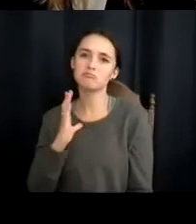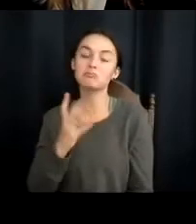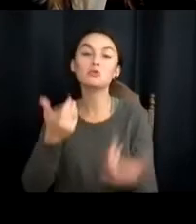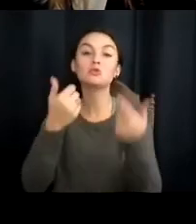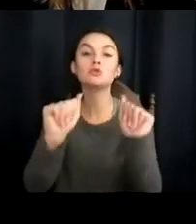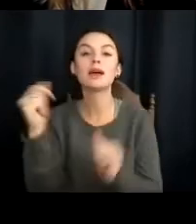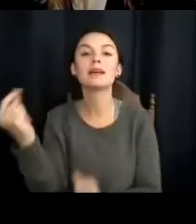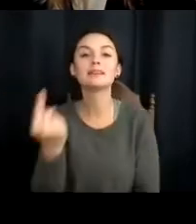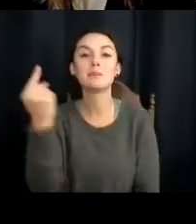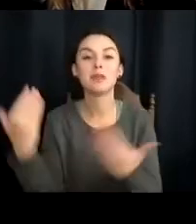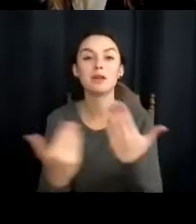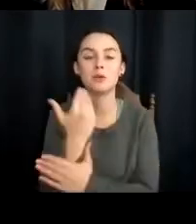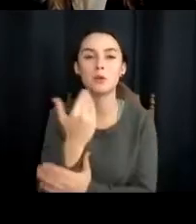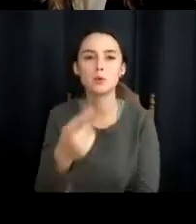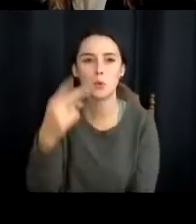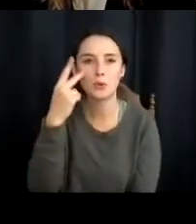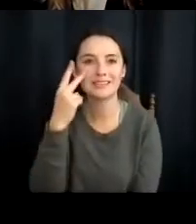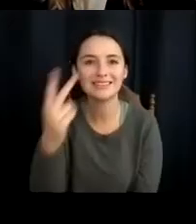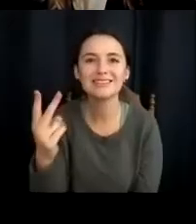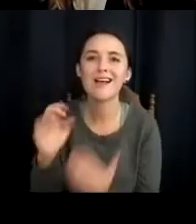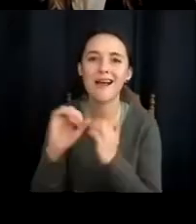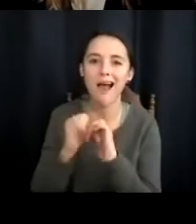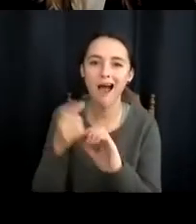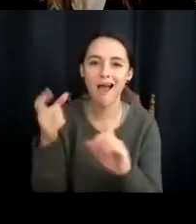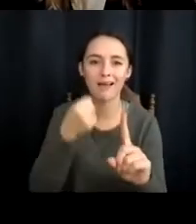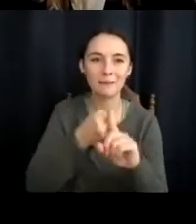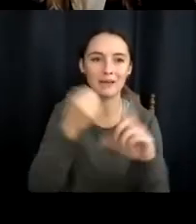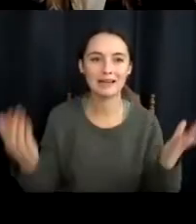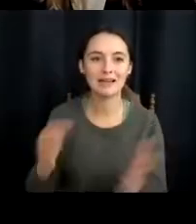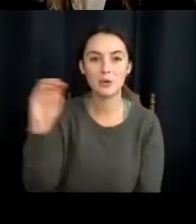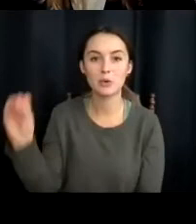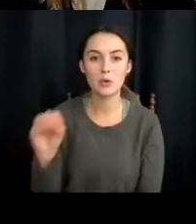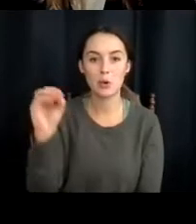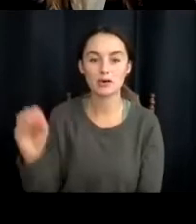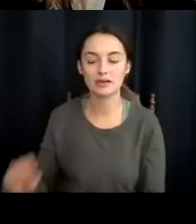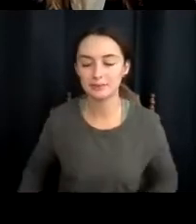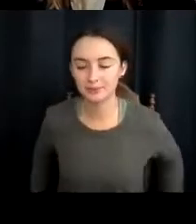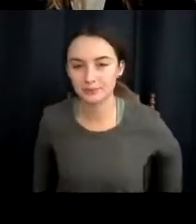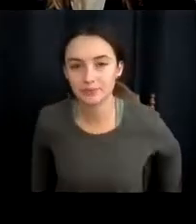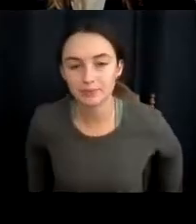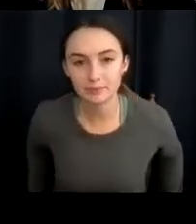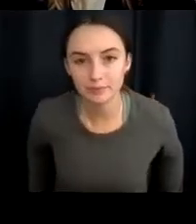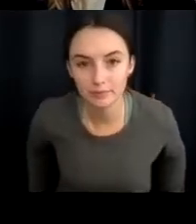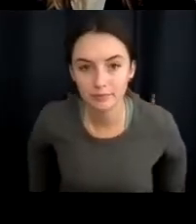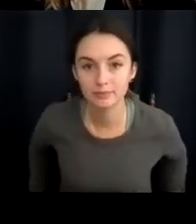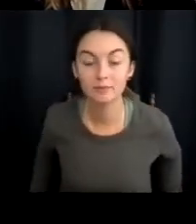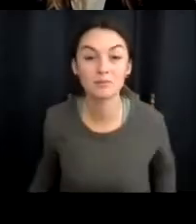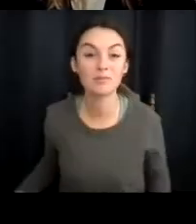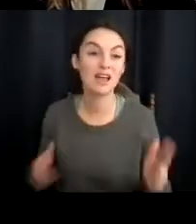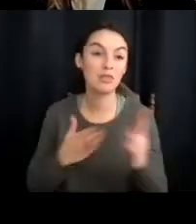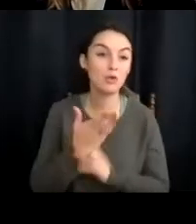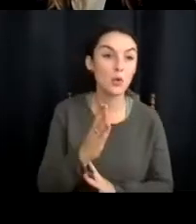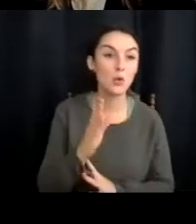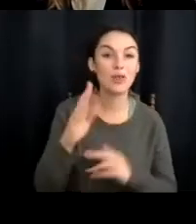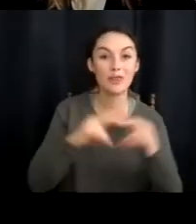see signs of that pioneering spirit here in Oregon throughout the building and in our legislation that's passed.